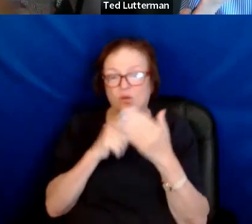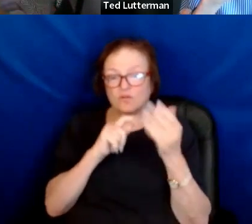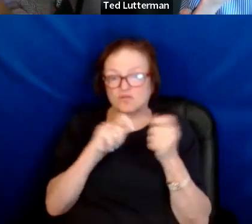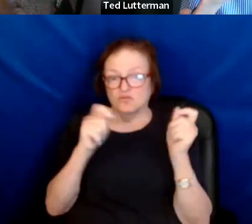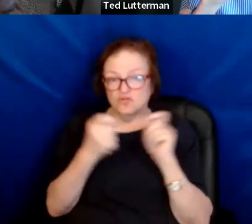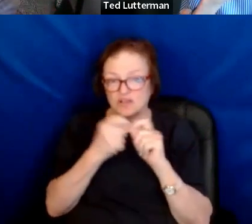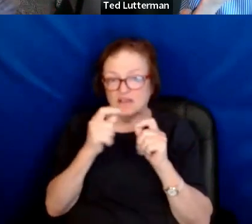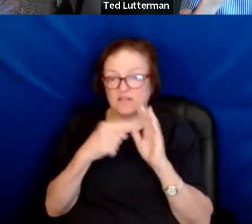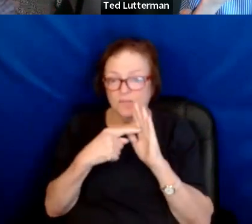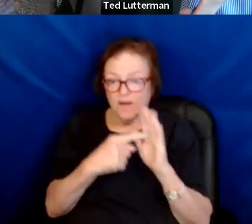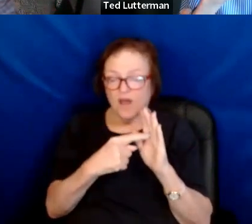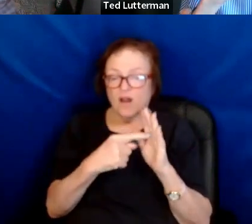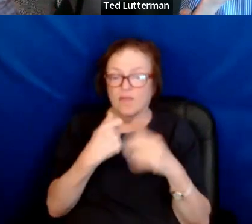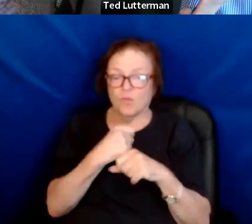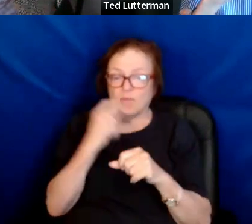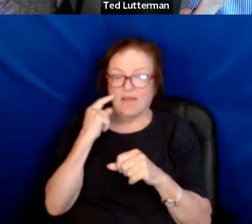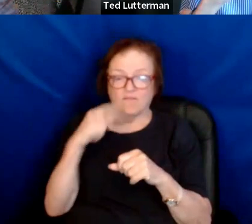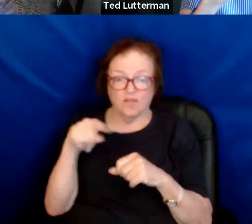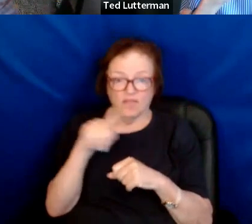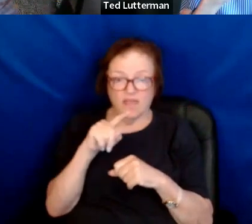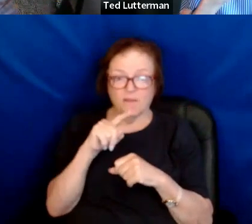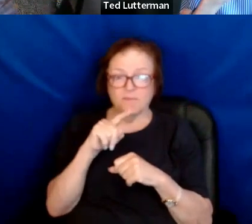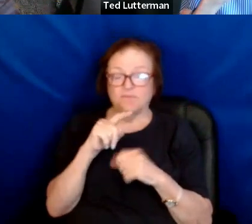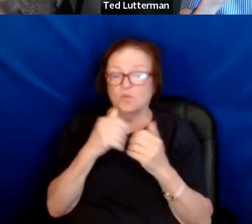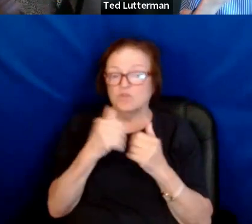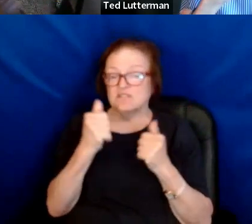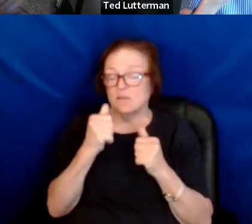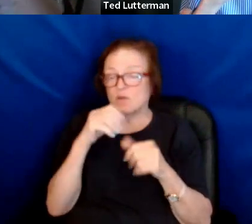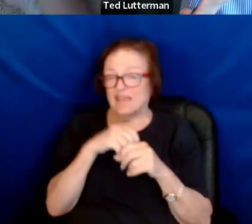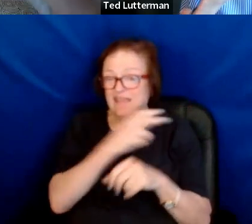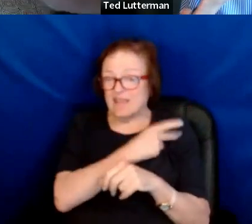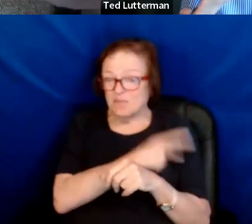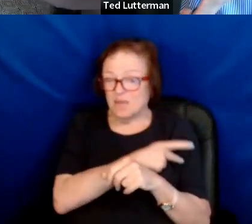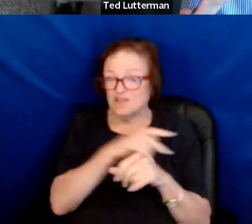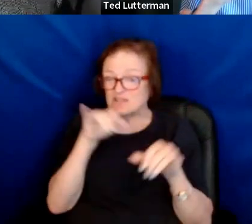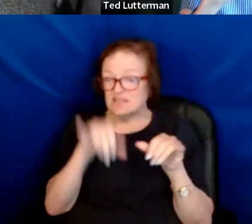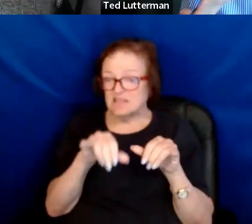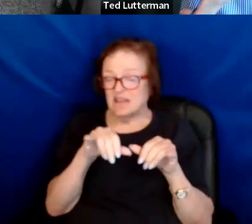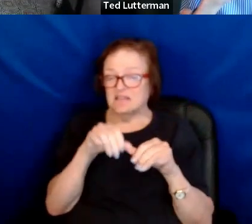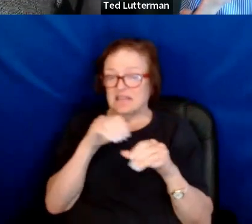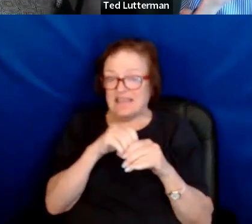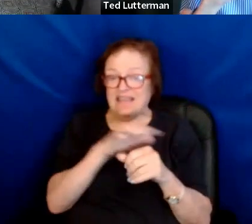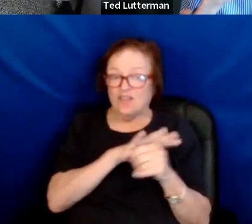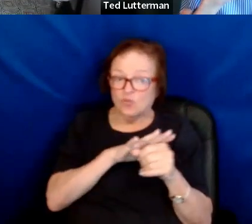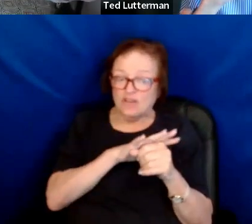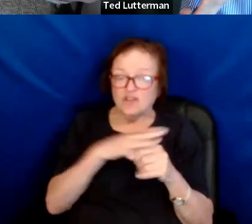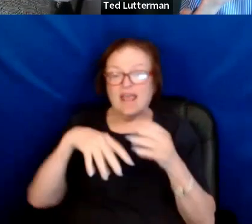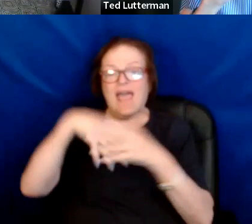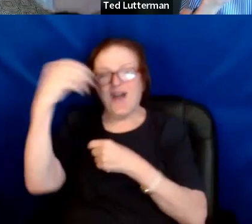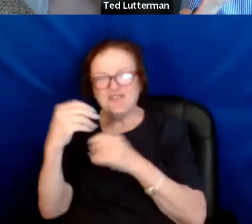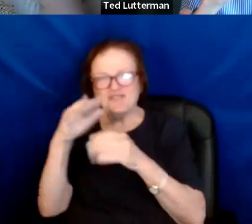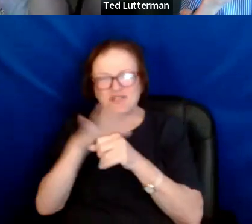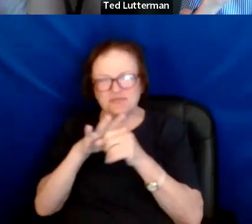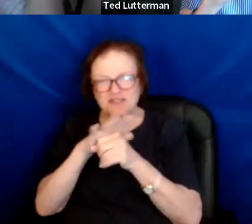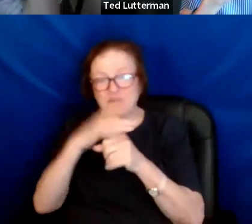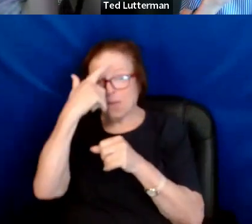make for them. We're separating out inpatient stays that are in the region and out of the region, because